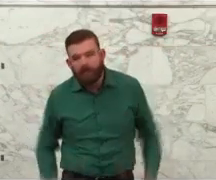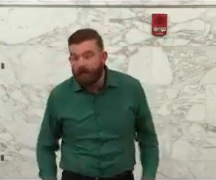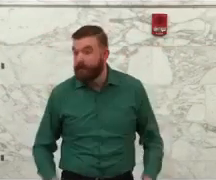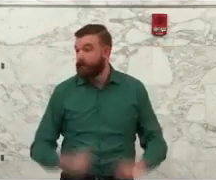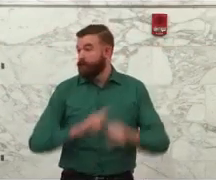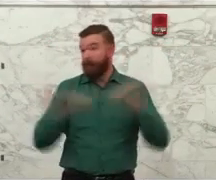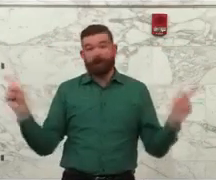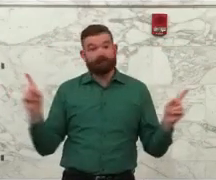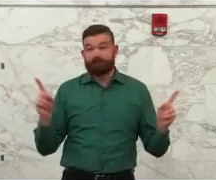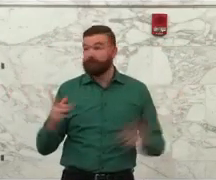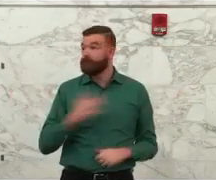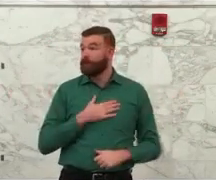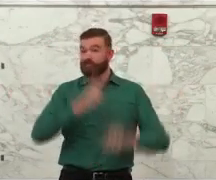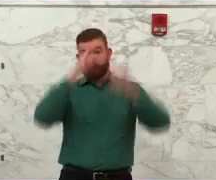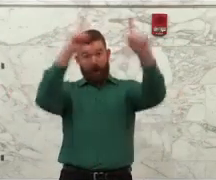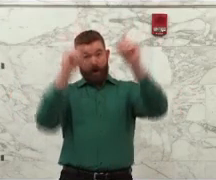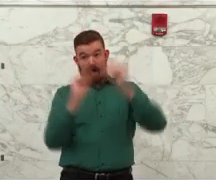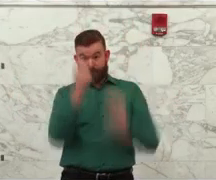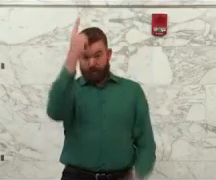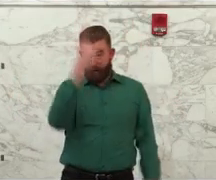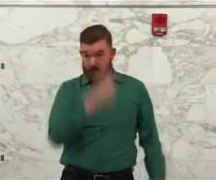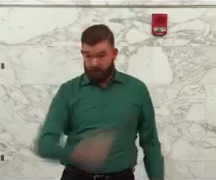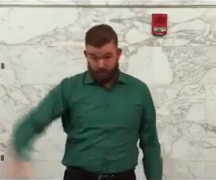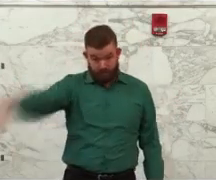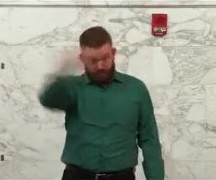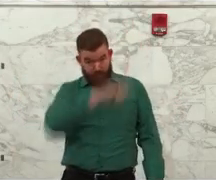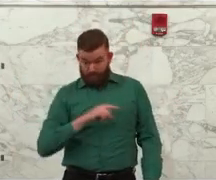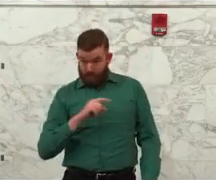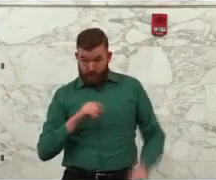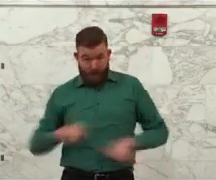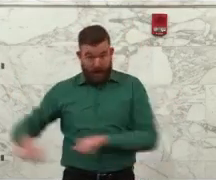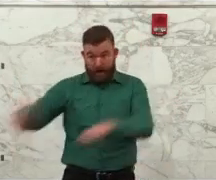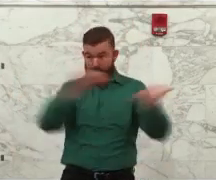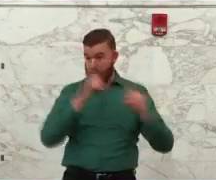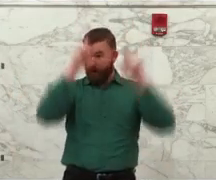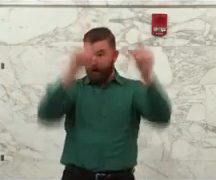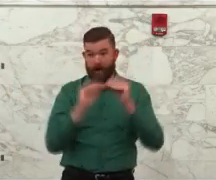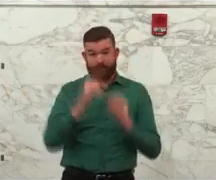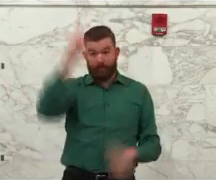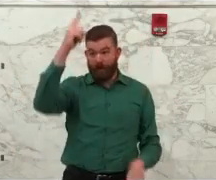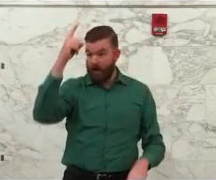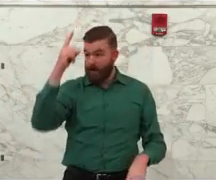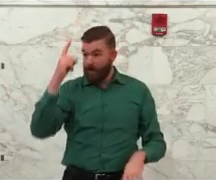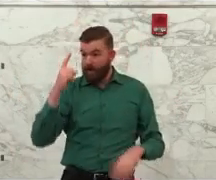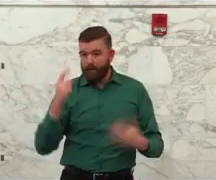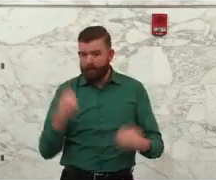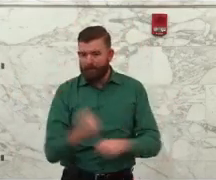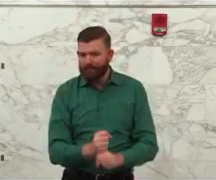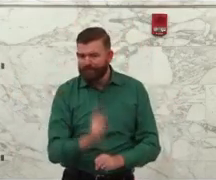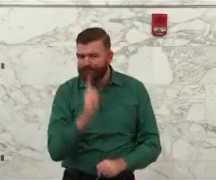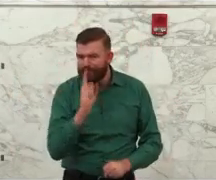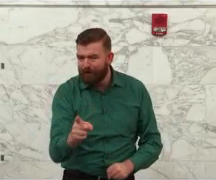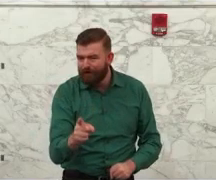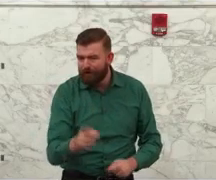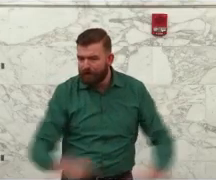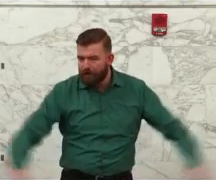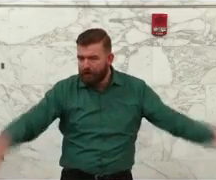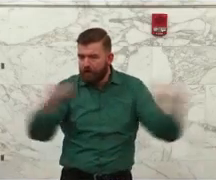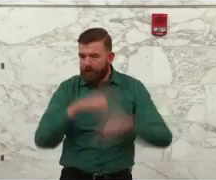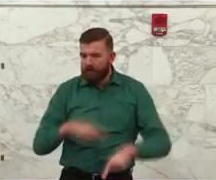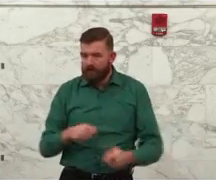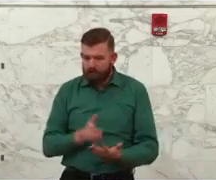singular goal, our singular goal, not to mention, frankly, my job, is to make sure we get through this emergency so that you